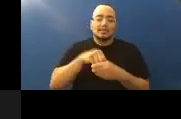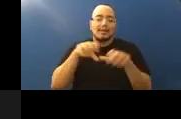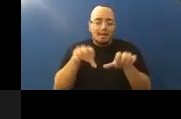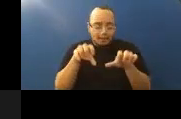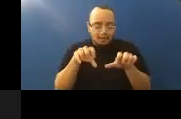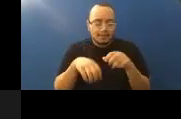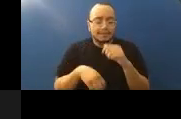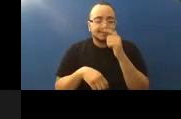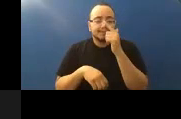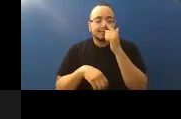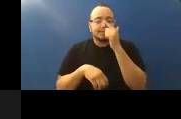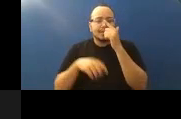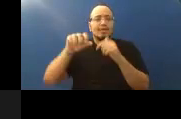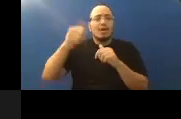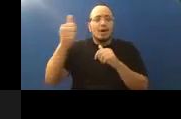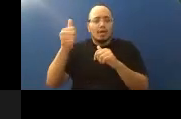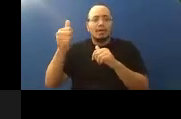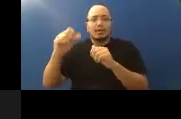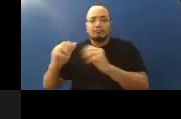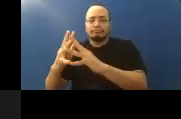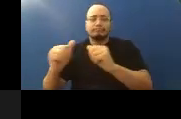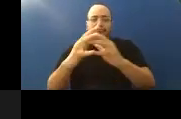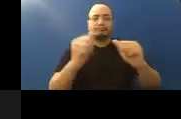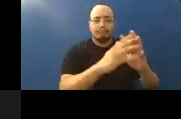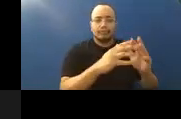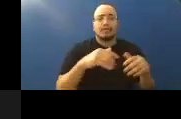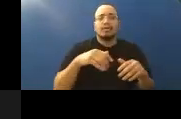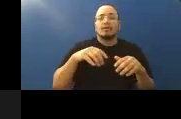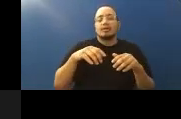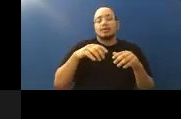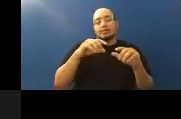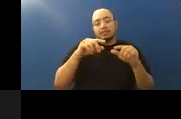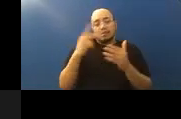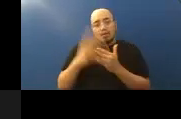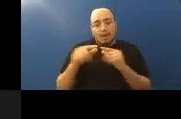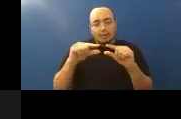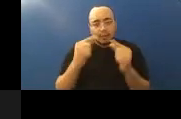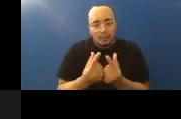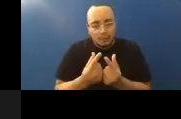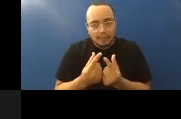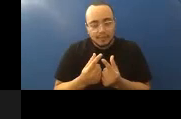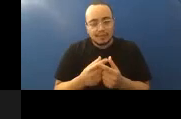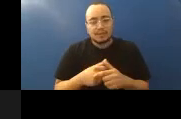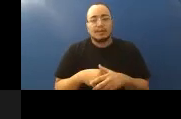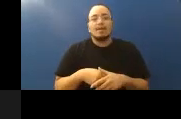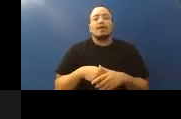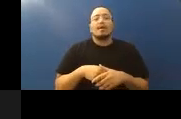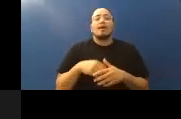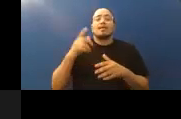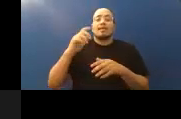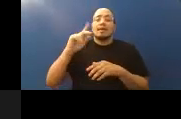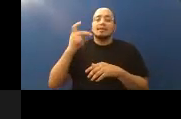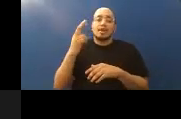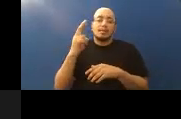and Brothers Initiative through the California Endowment. And I came to help Khmer Girls in Action build out the Young Men's Empowerment